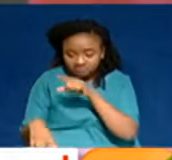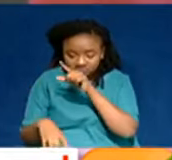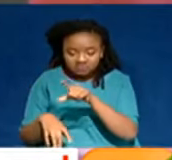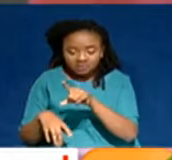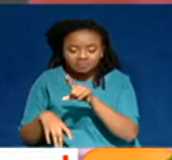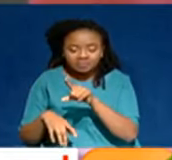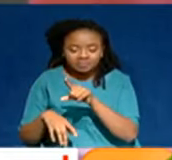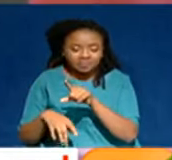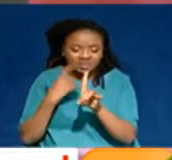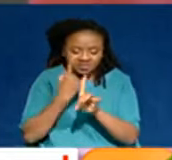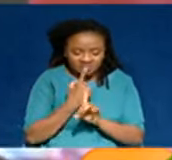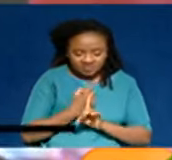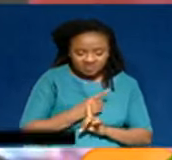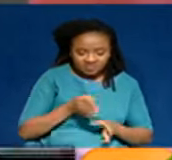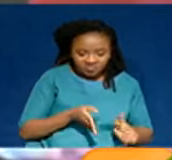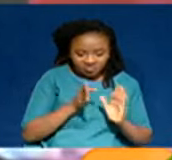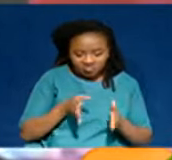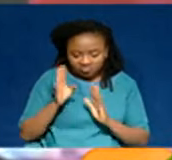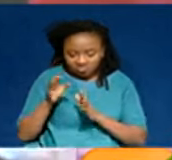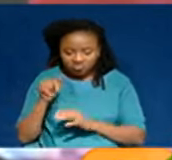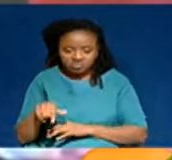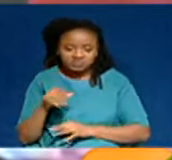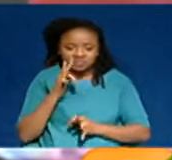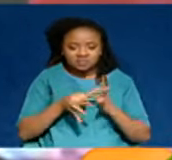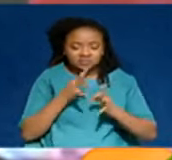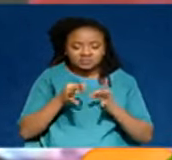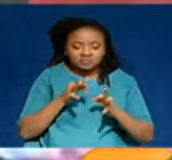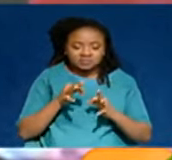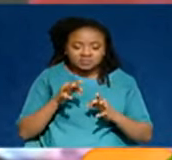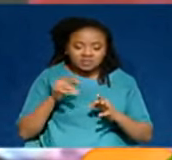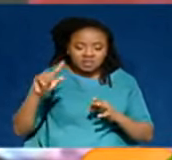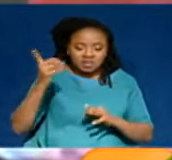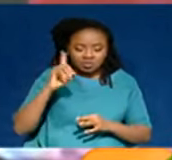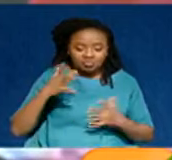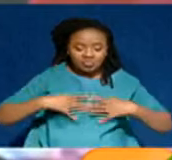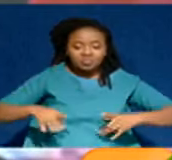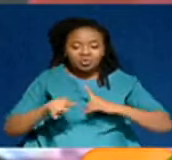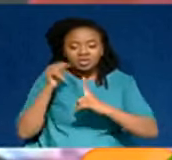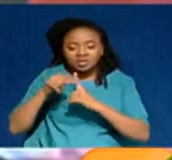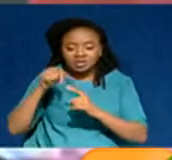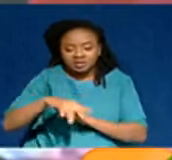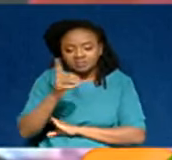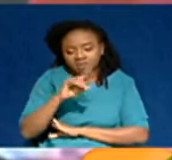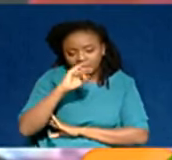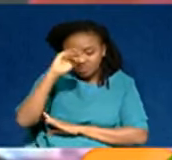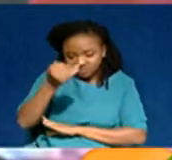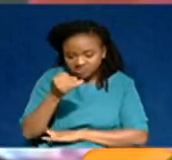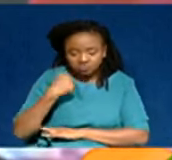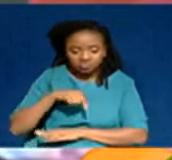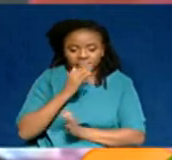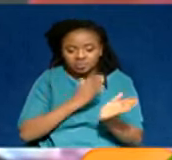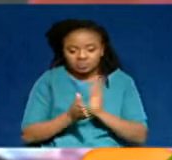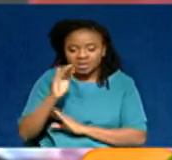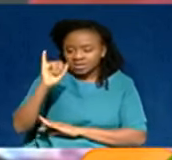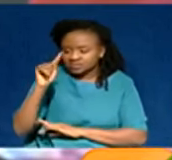few roads in Nairobi City contribute 32% of the accidents. Most of the pedestrians that are killed in Nairobi City. We are going to install the